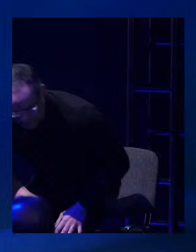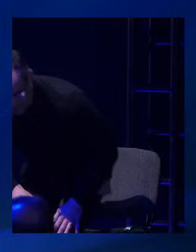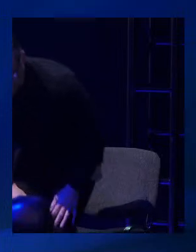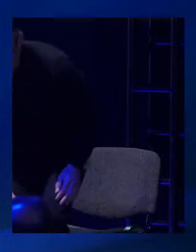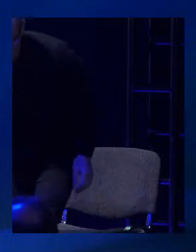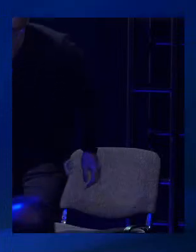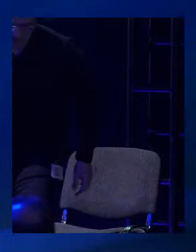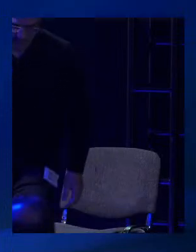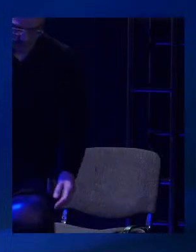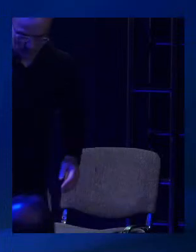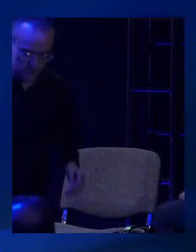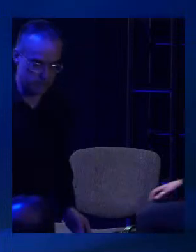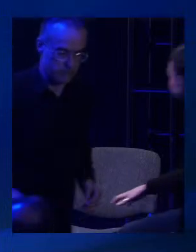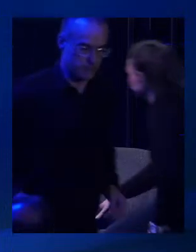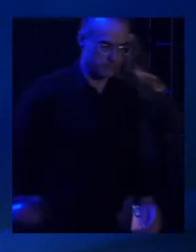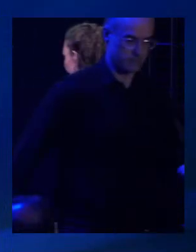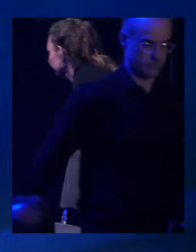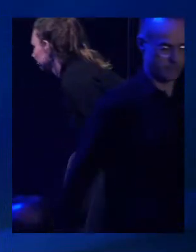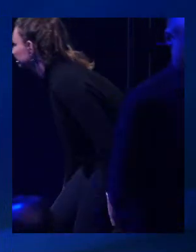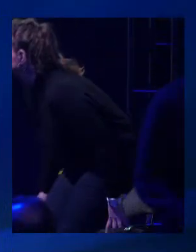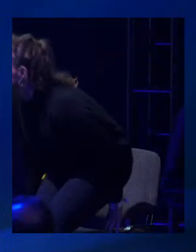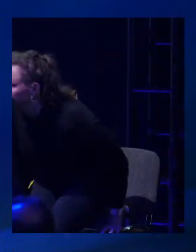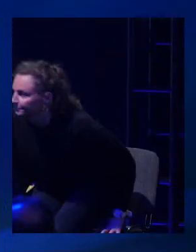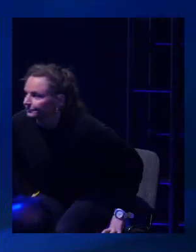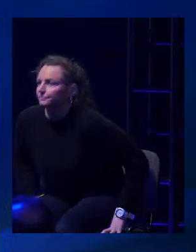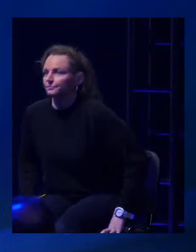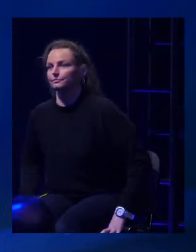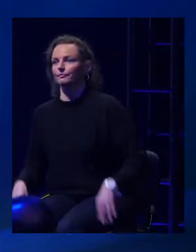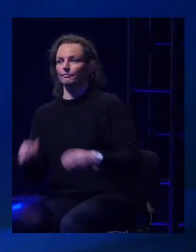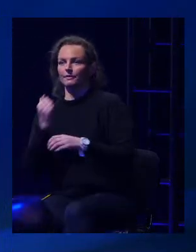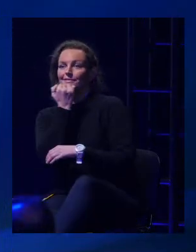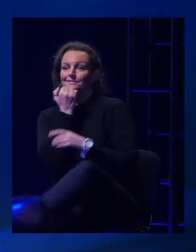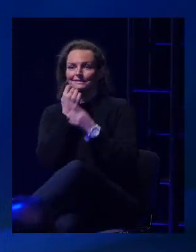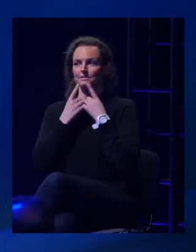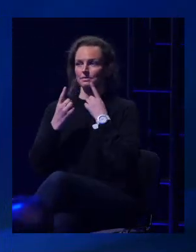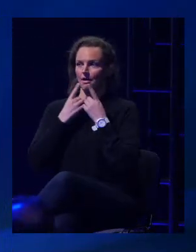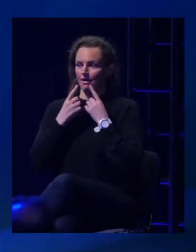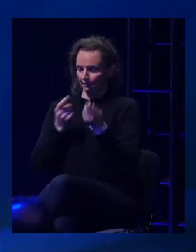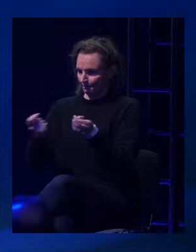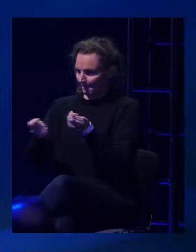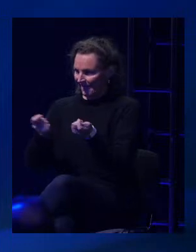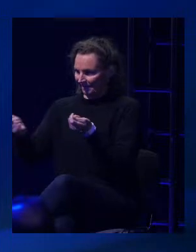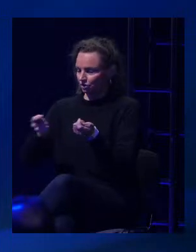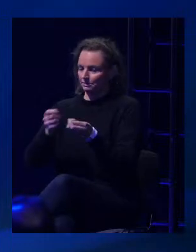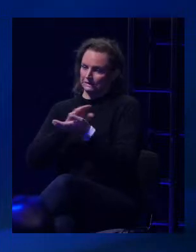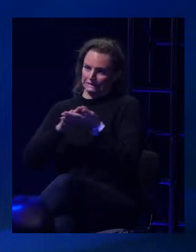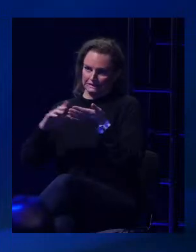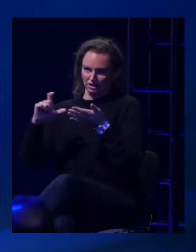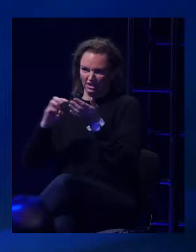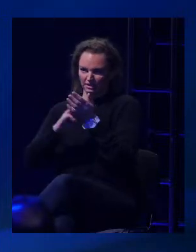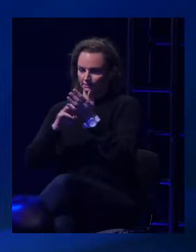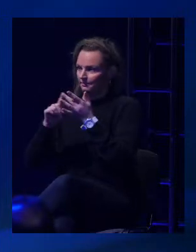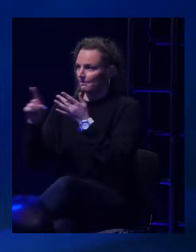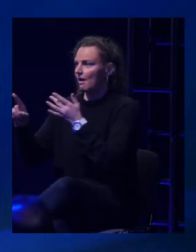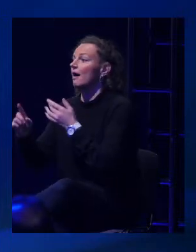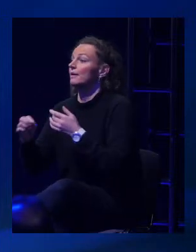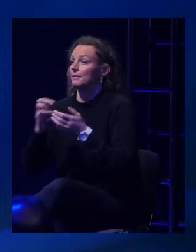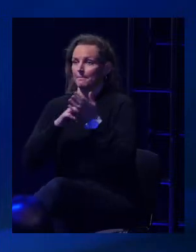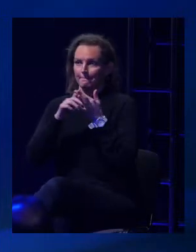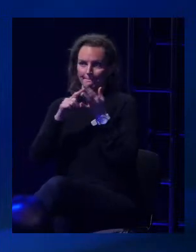Ancillary data management, also very, very important. So HDR signal in metadata is really important to you. That's going to be passed